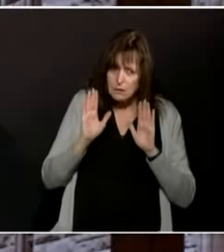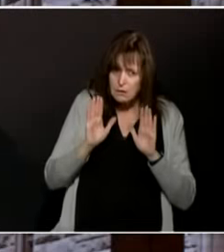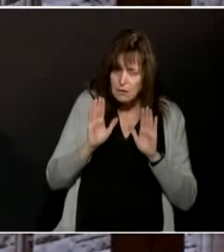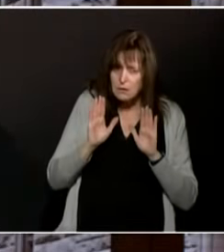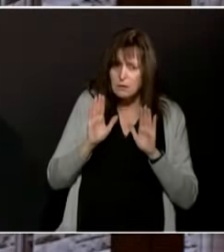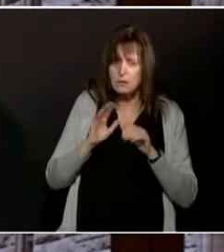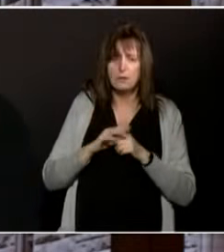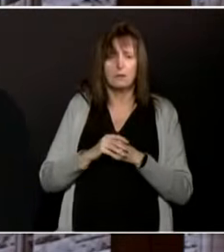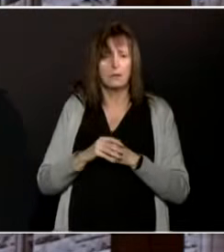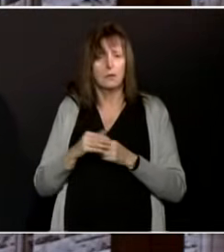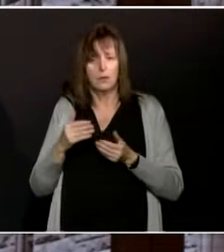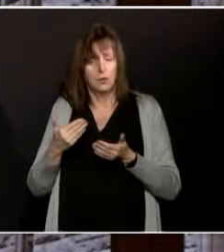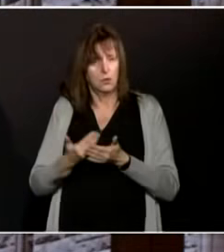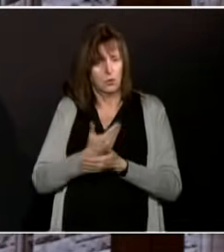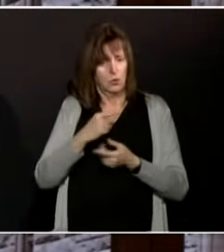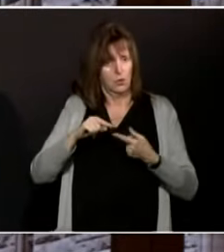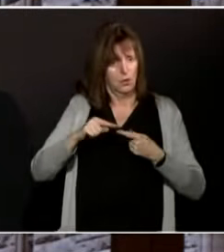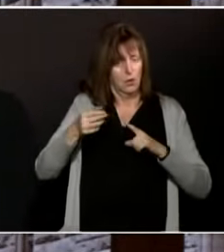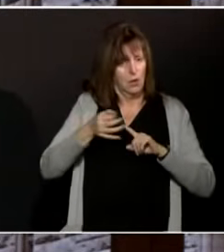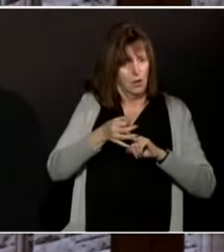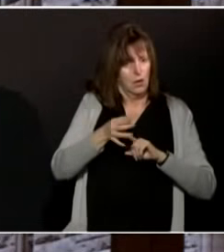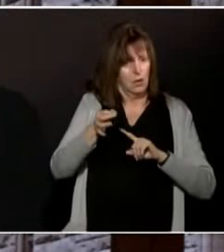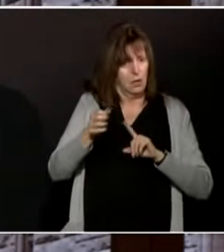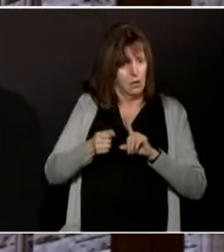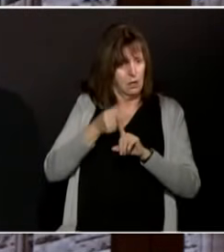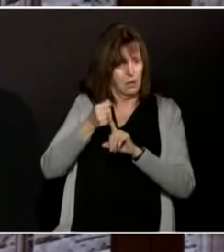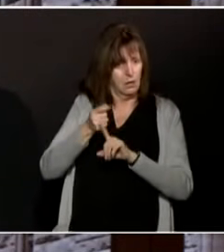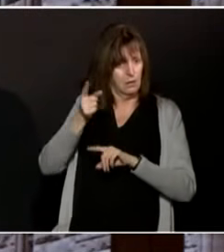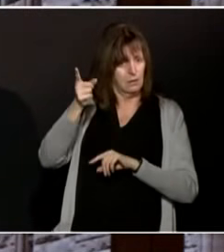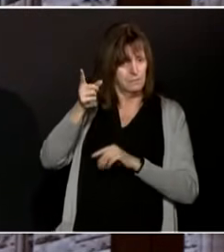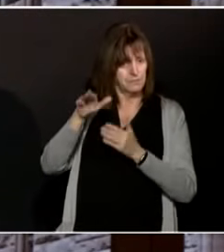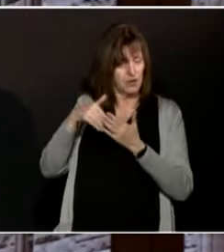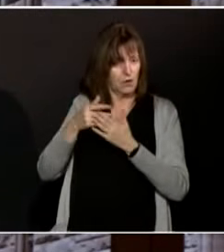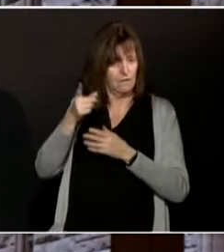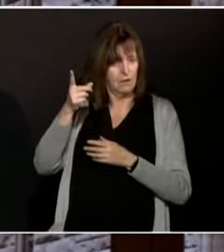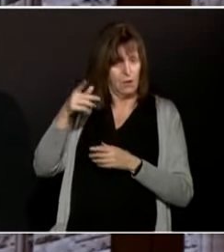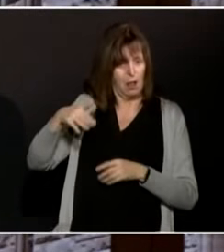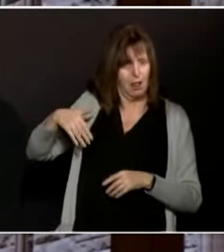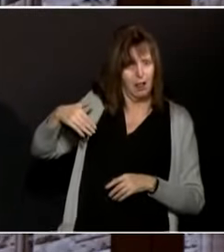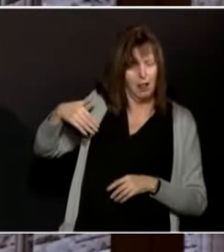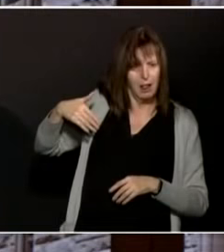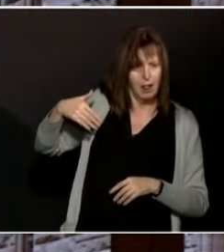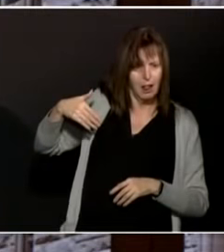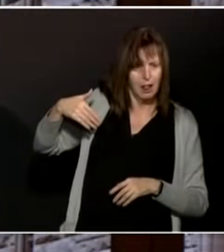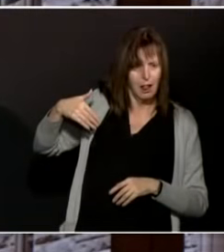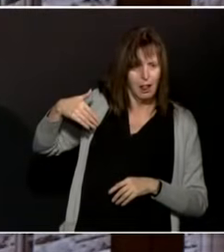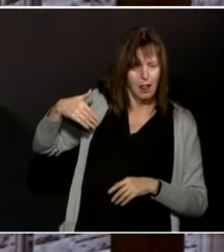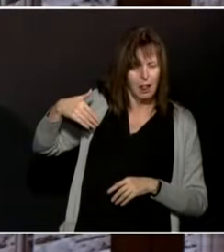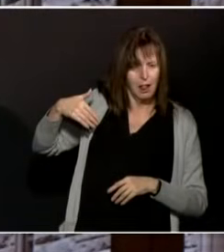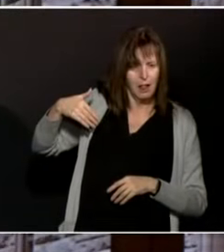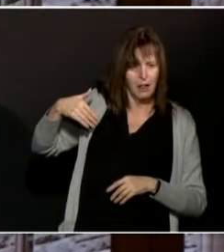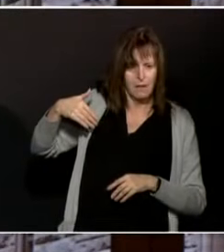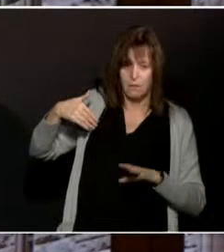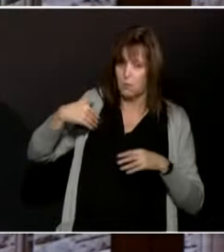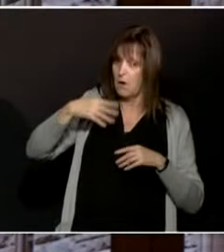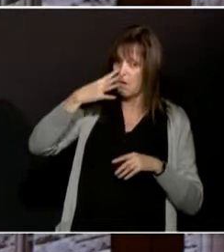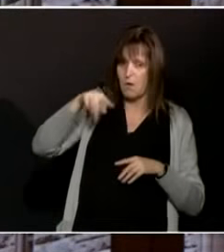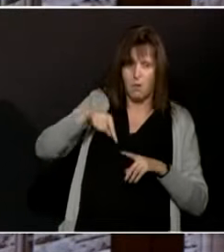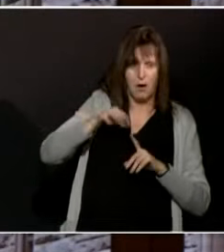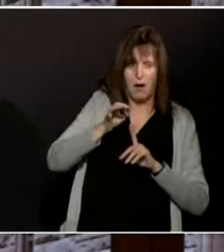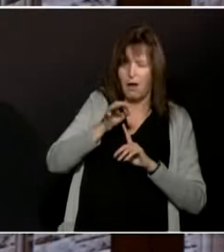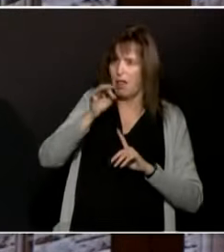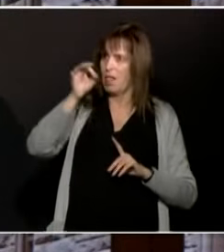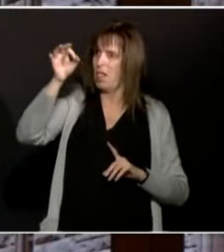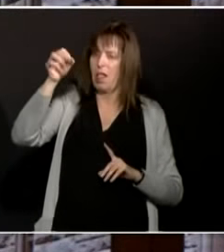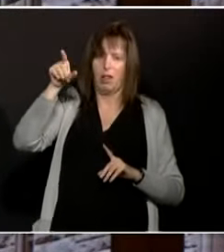But they have it under control right now, and we're going to keep monitoring and assisting them to keep those numbers down, as we've seen also with some of the others that